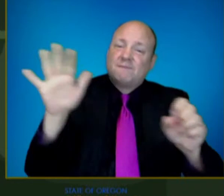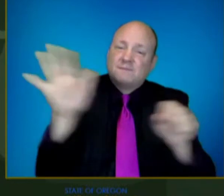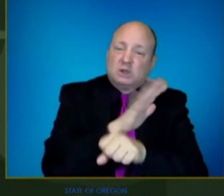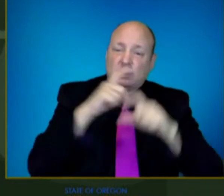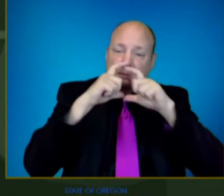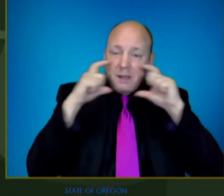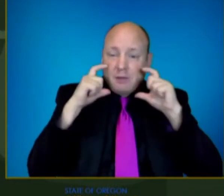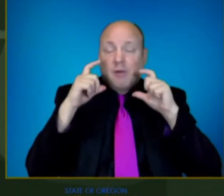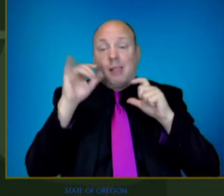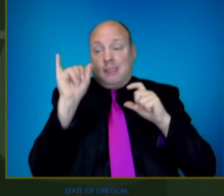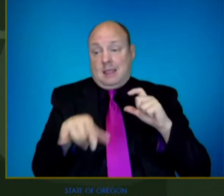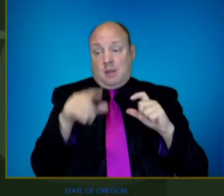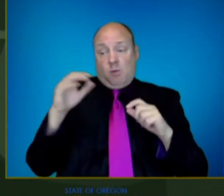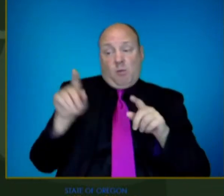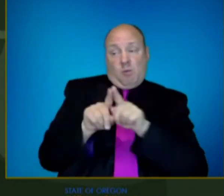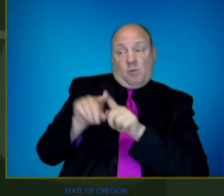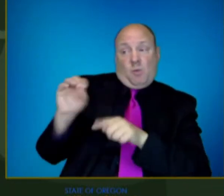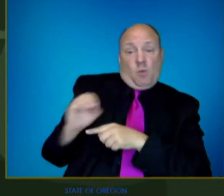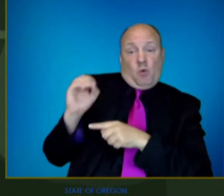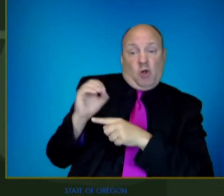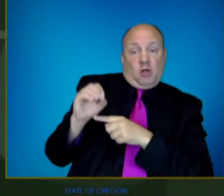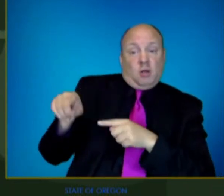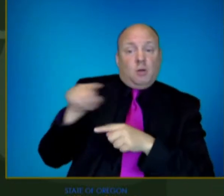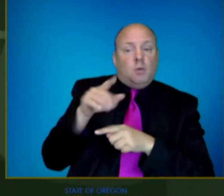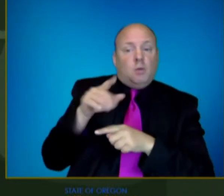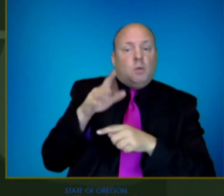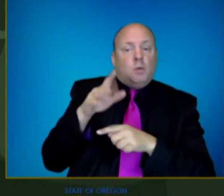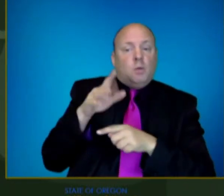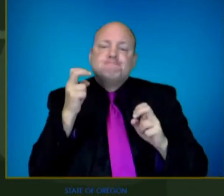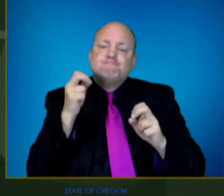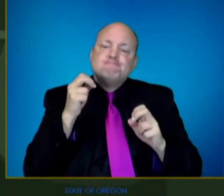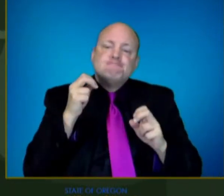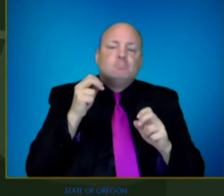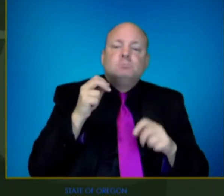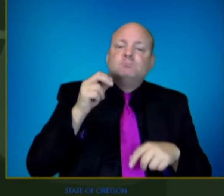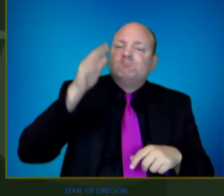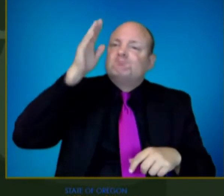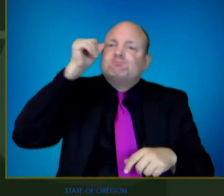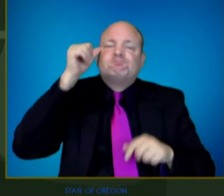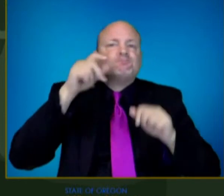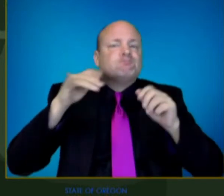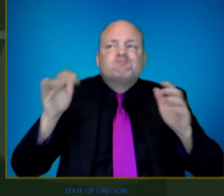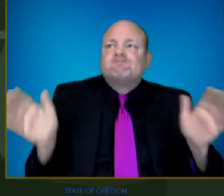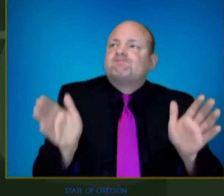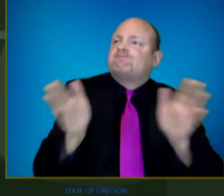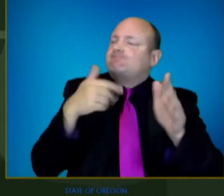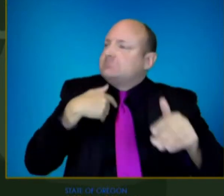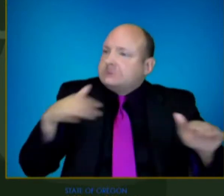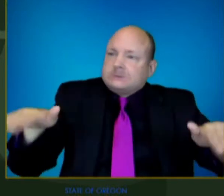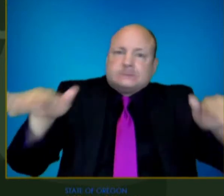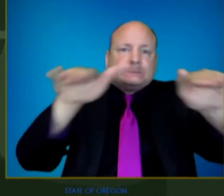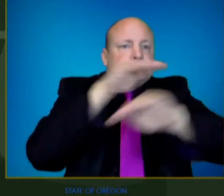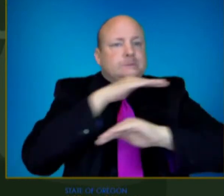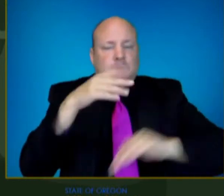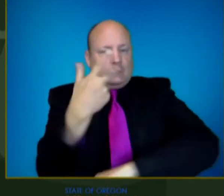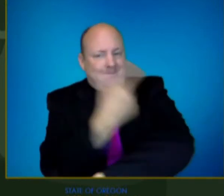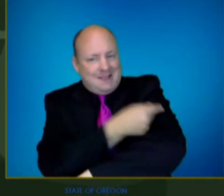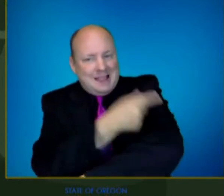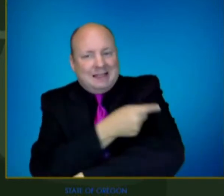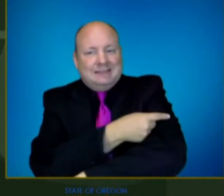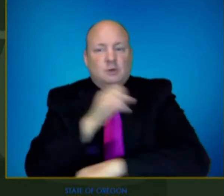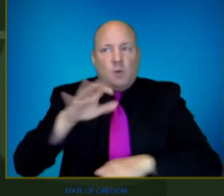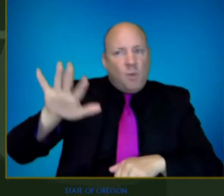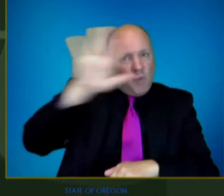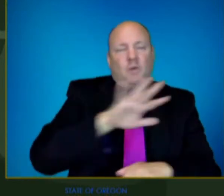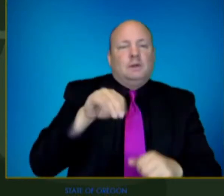are continuing to access vaccines. And as you're well aware, I am requiring all of our state